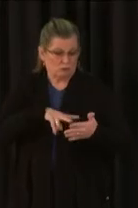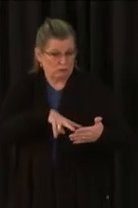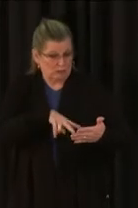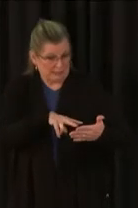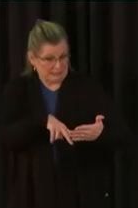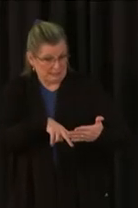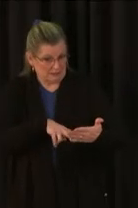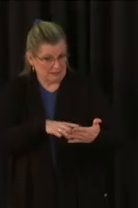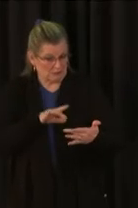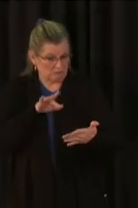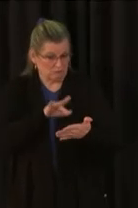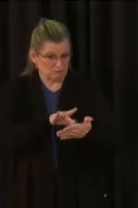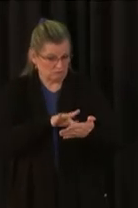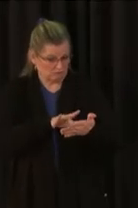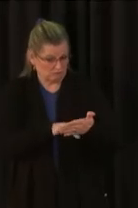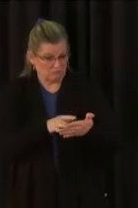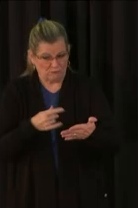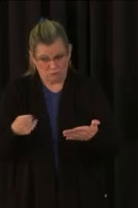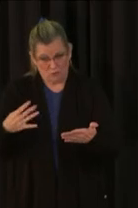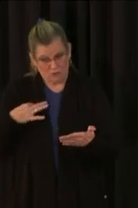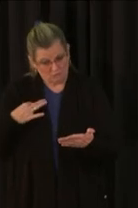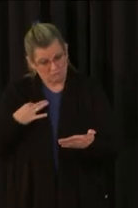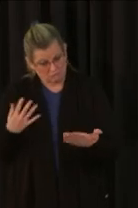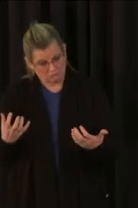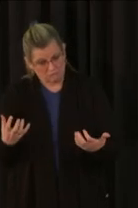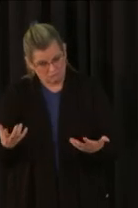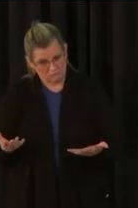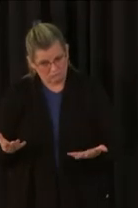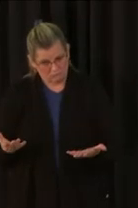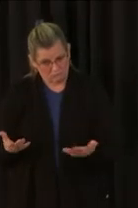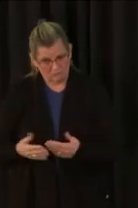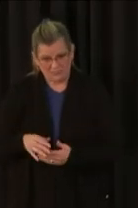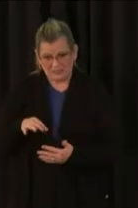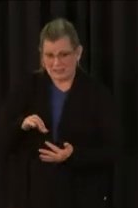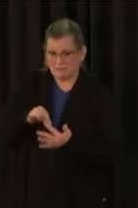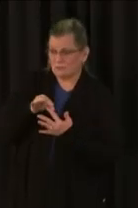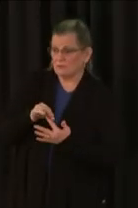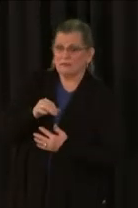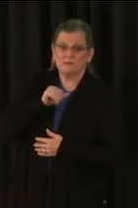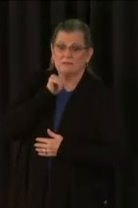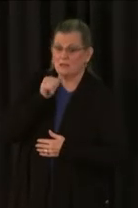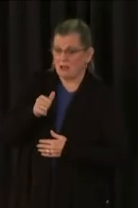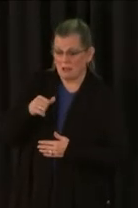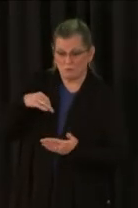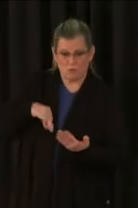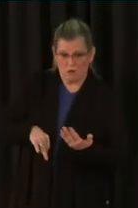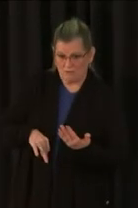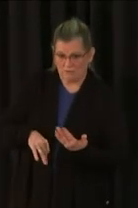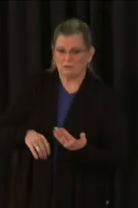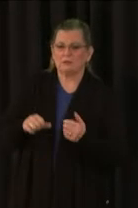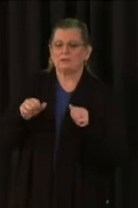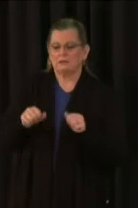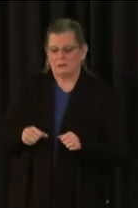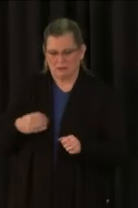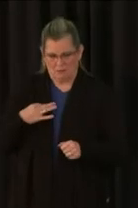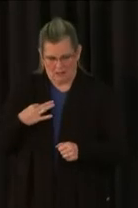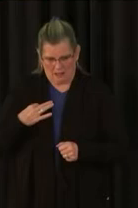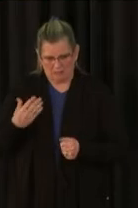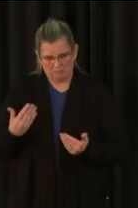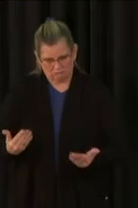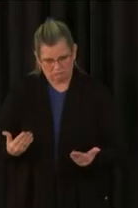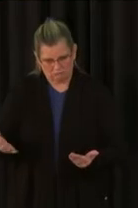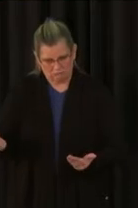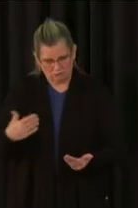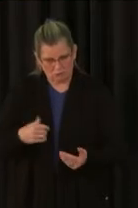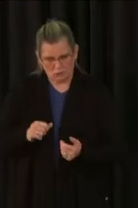theater groups, theater companies, dance companies. These are your nonprofits, performing artists. event promoters, recreational sports leagues